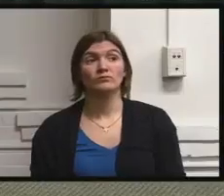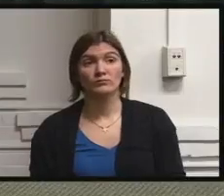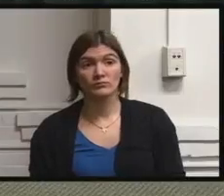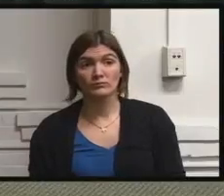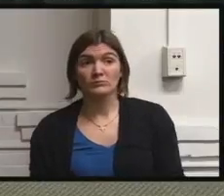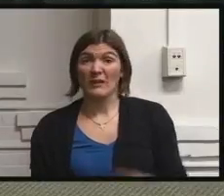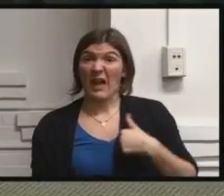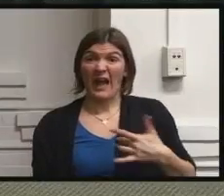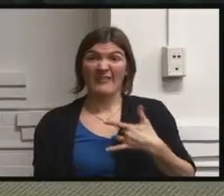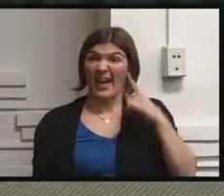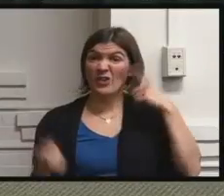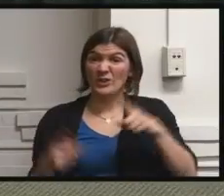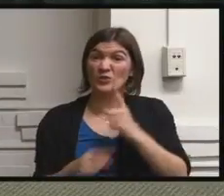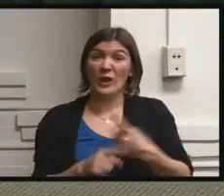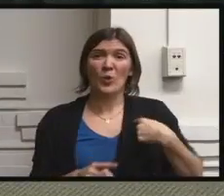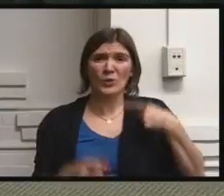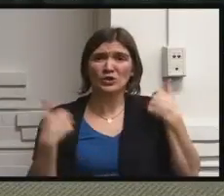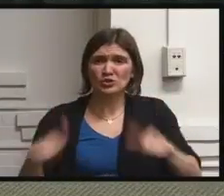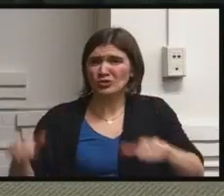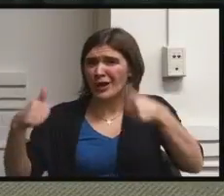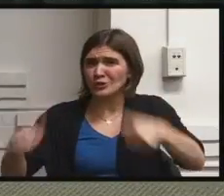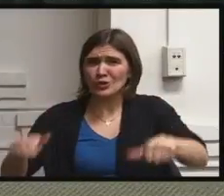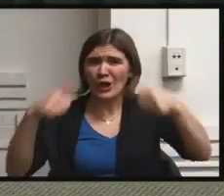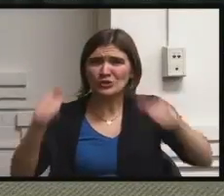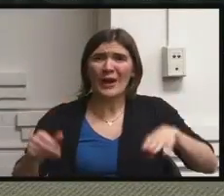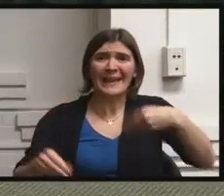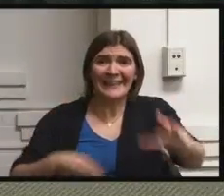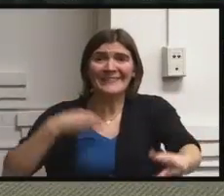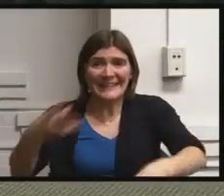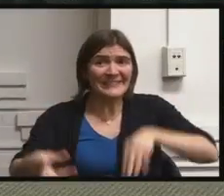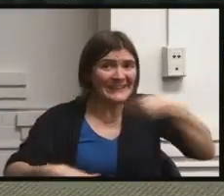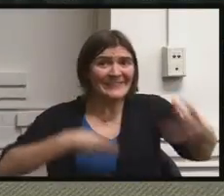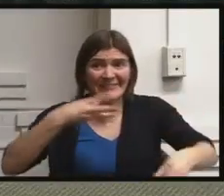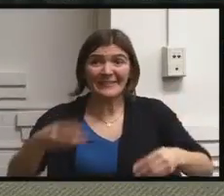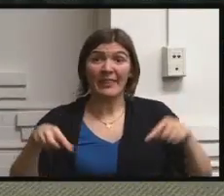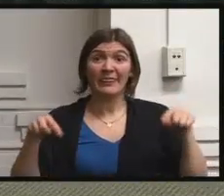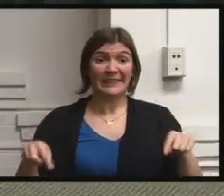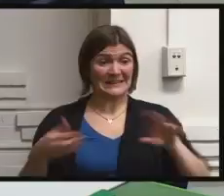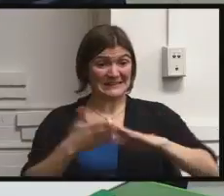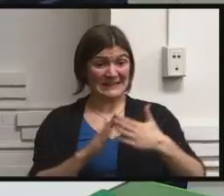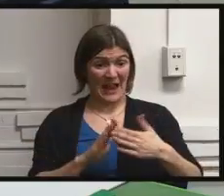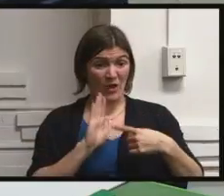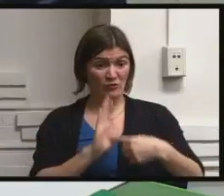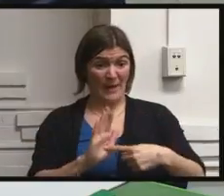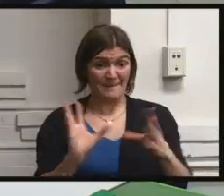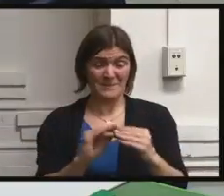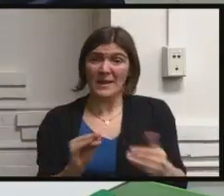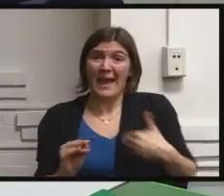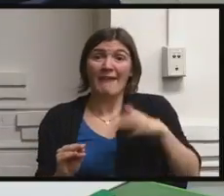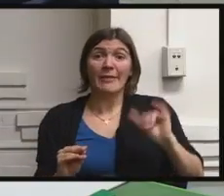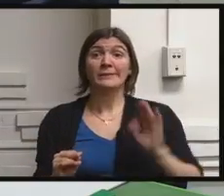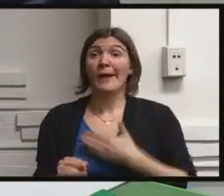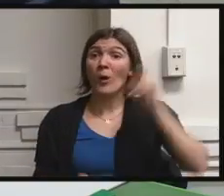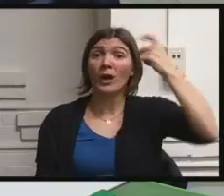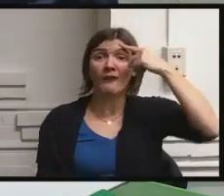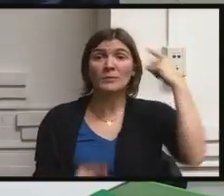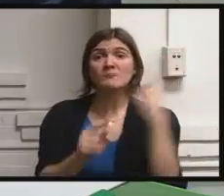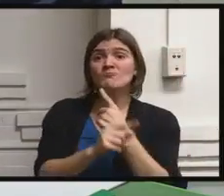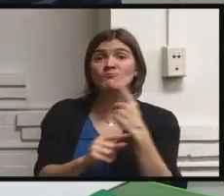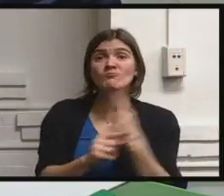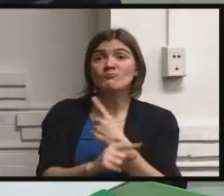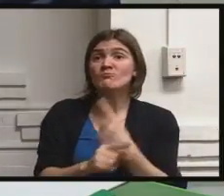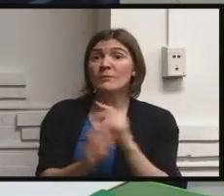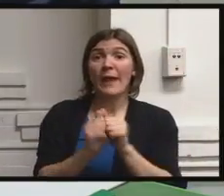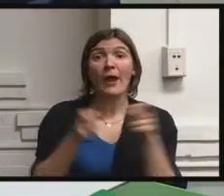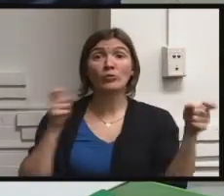I think we've done everything we can. This is our form of government. We have representative town meeting. I